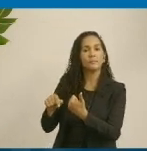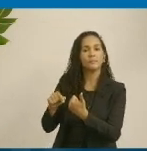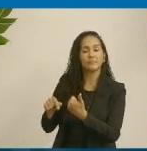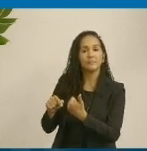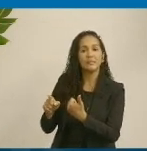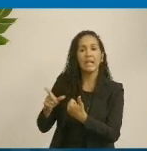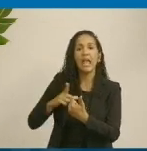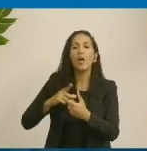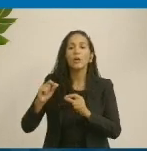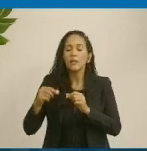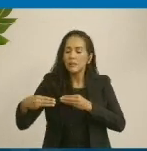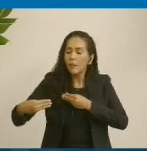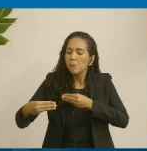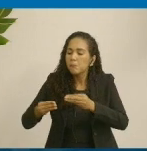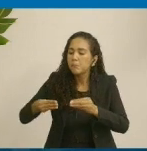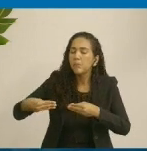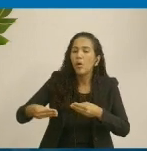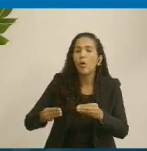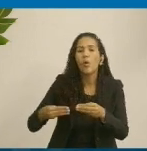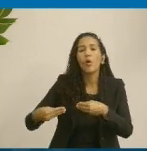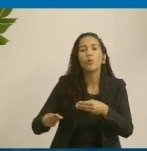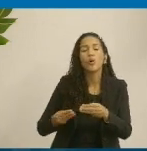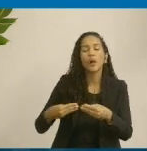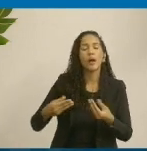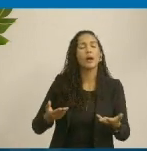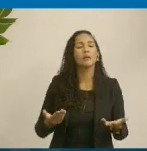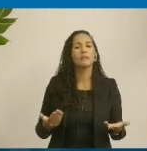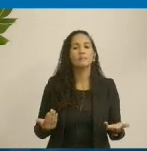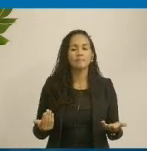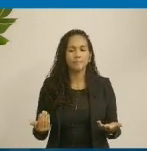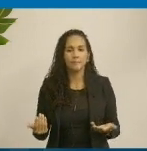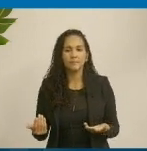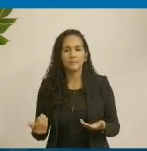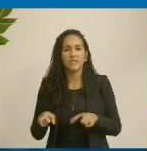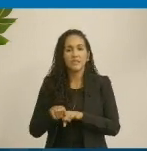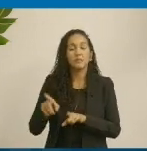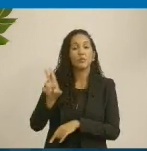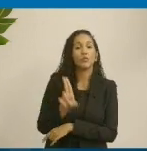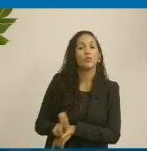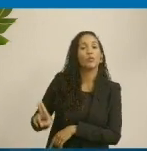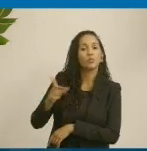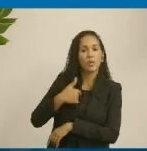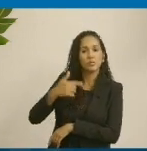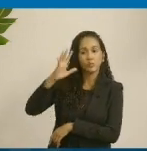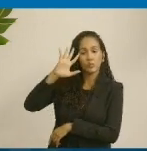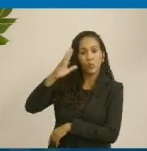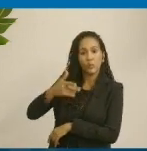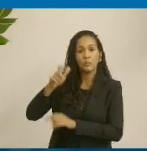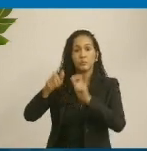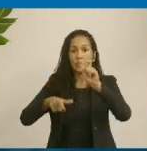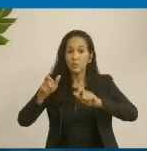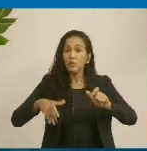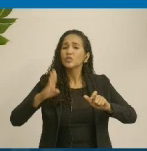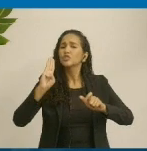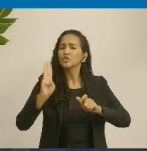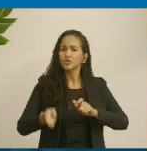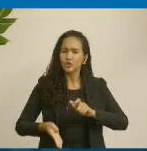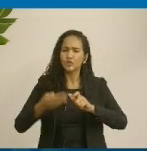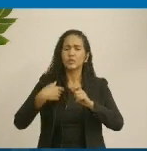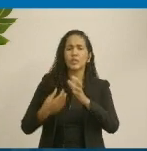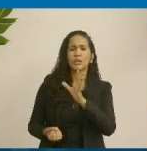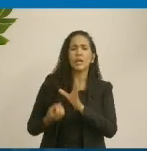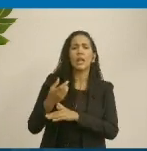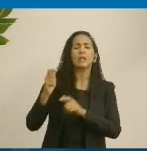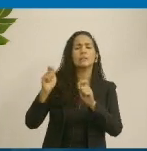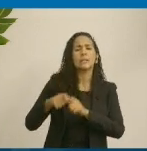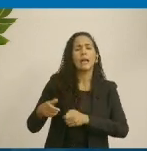out to existing very good solutions that other people have already developed. And then it allows you to interact and record